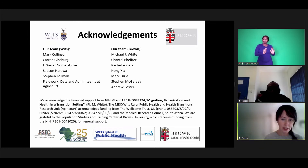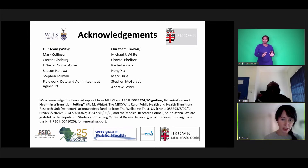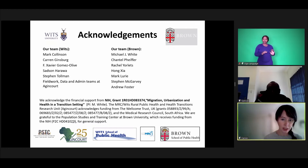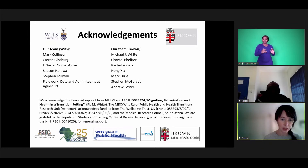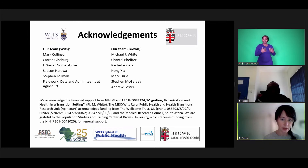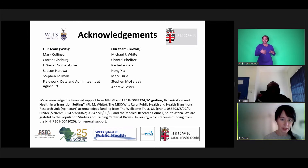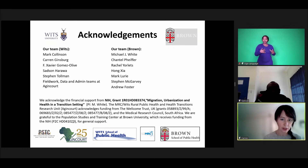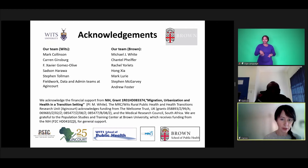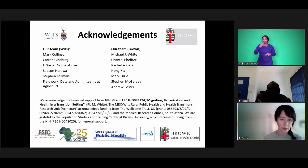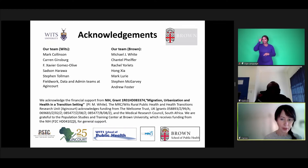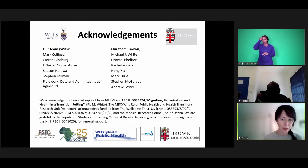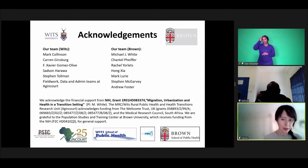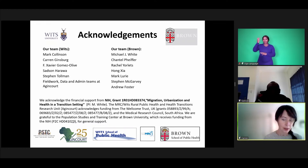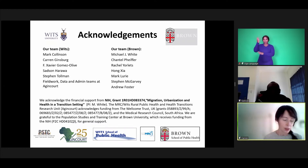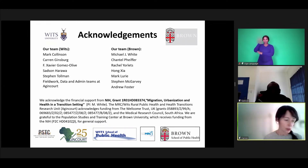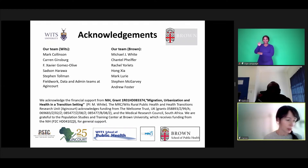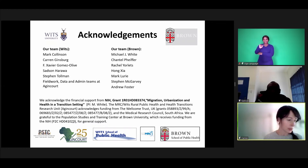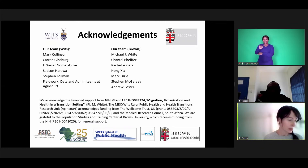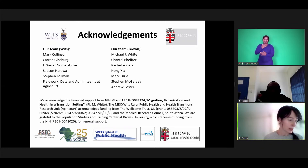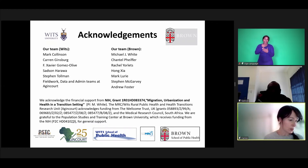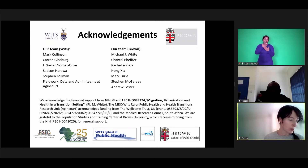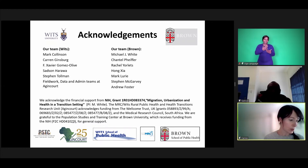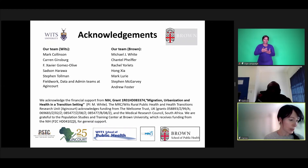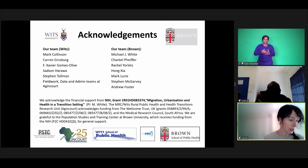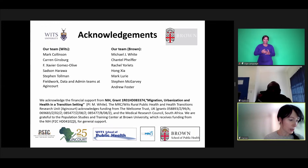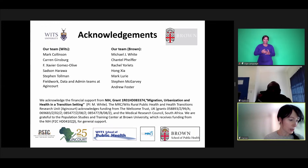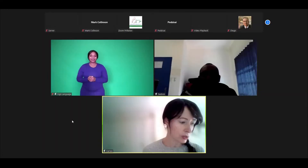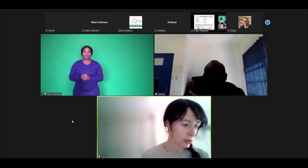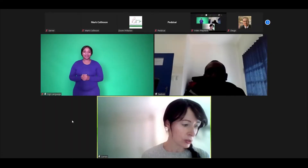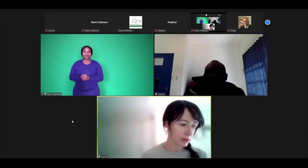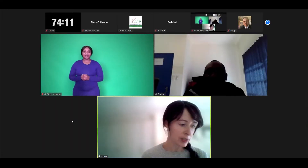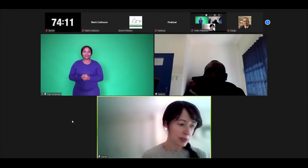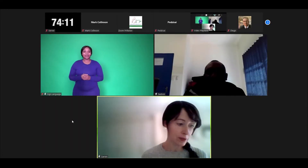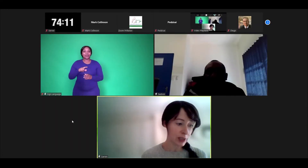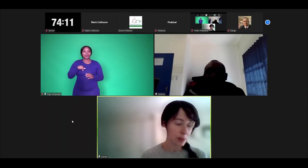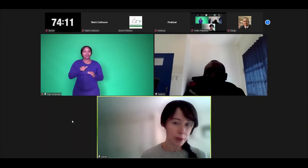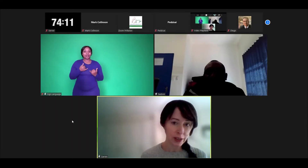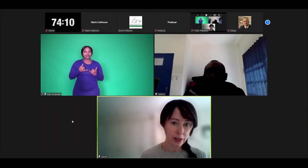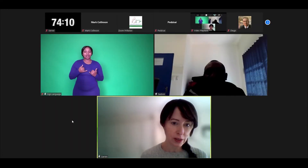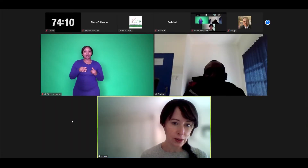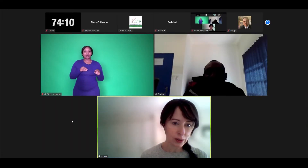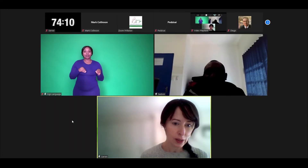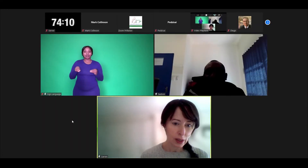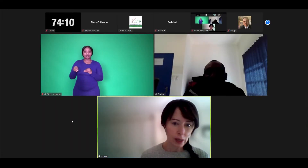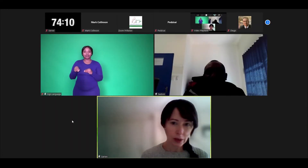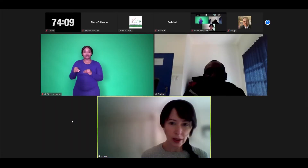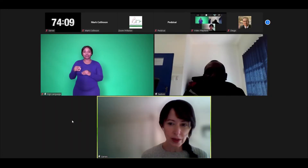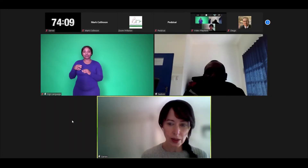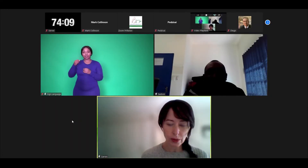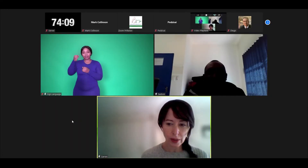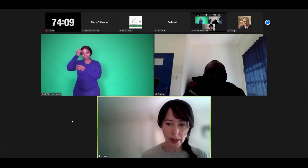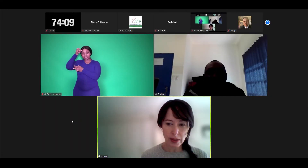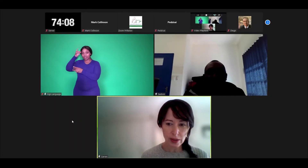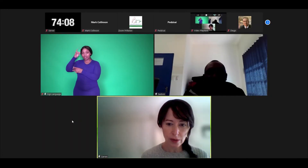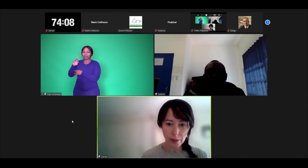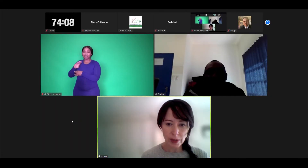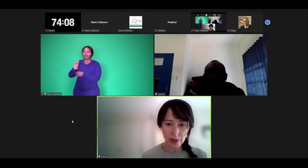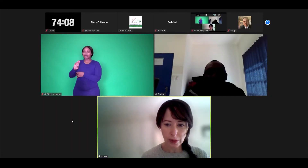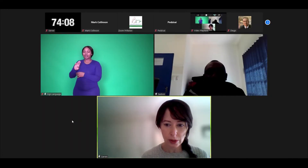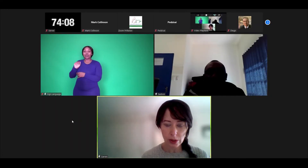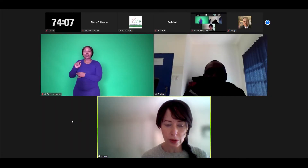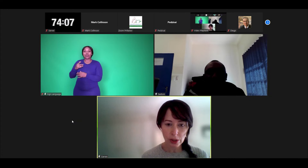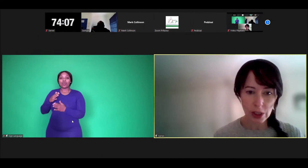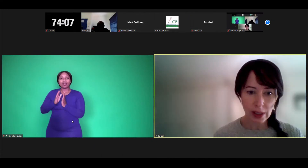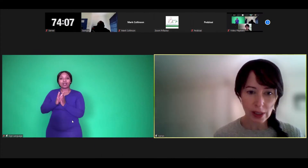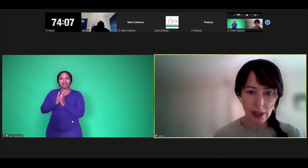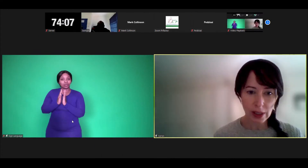interesting presentation. Thank you. We're going to be moving on to Professor Philippe Buckhere. I will ask the organizers, if